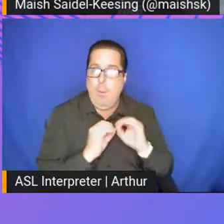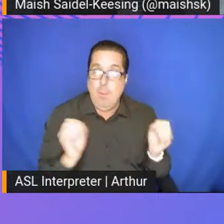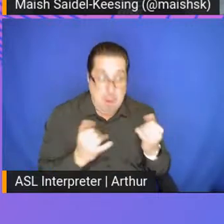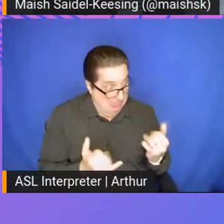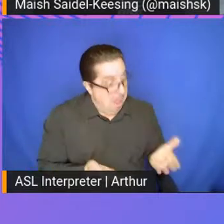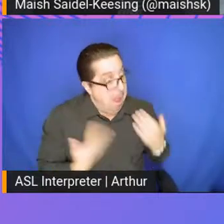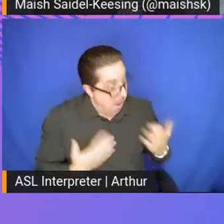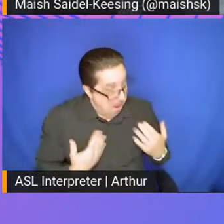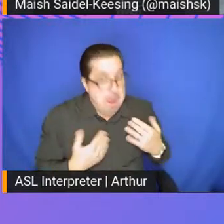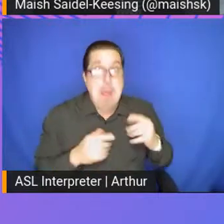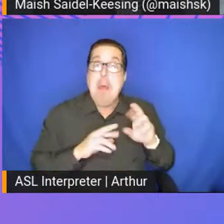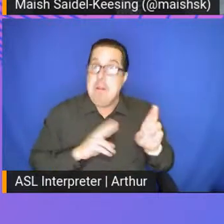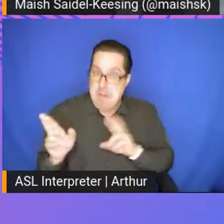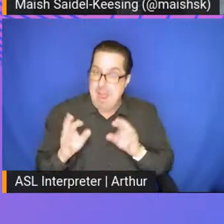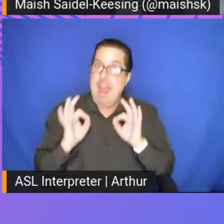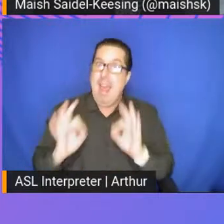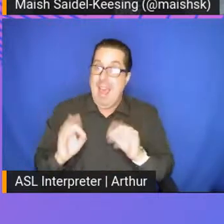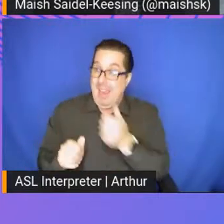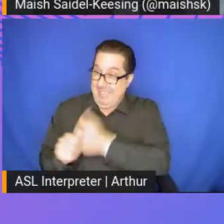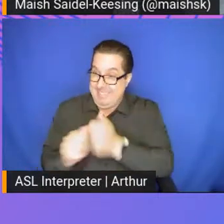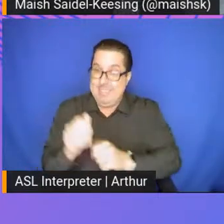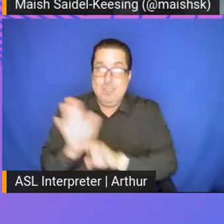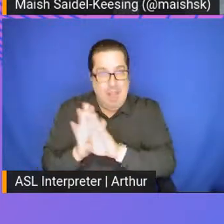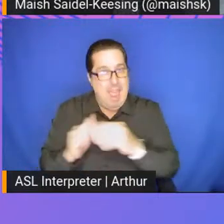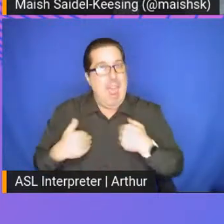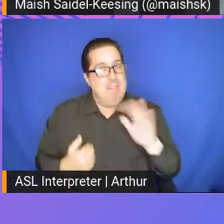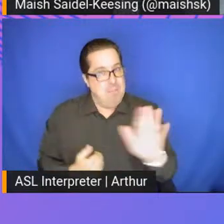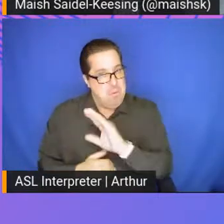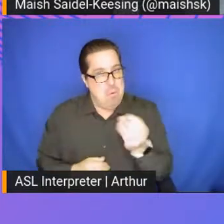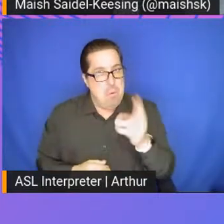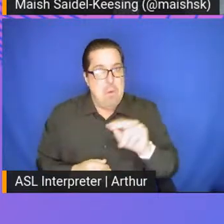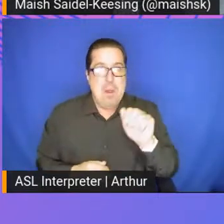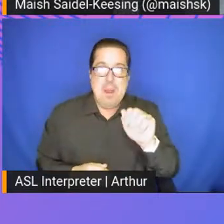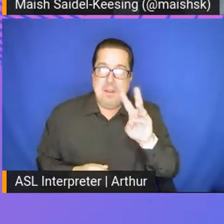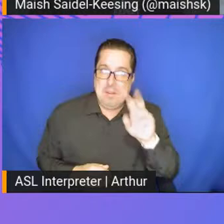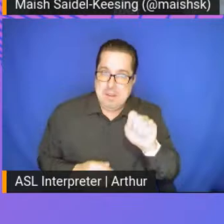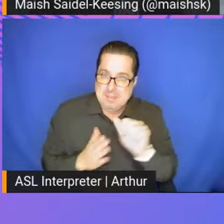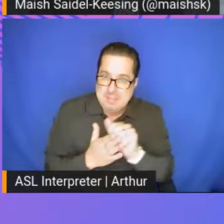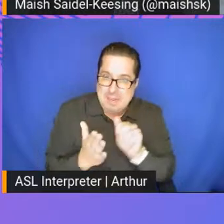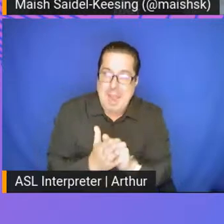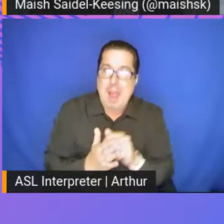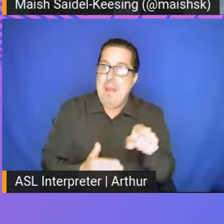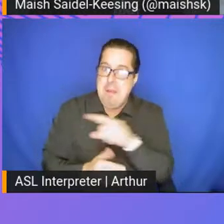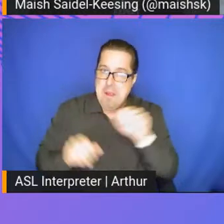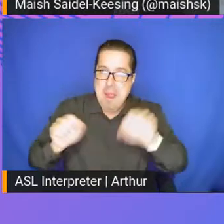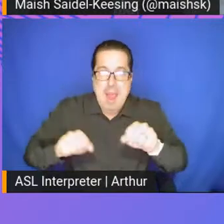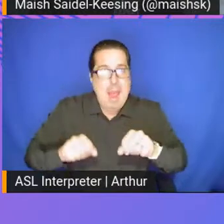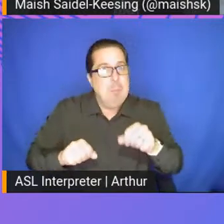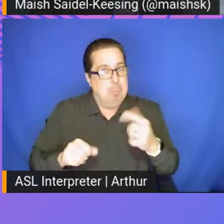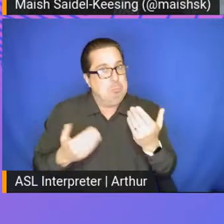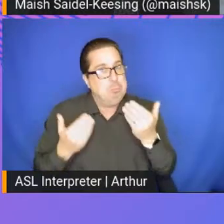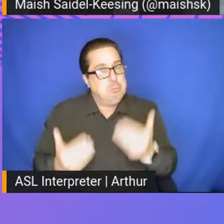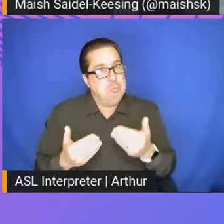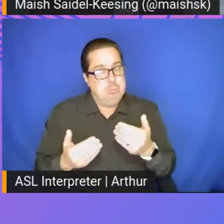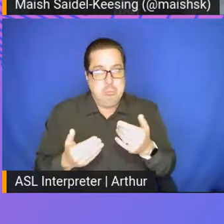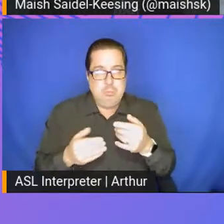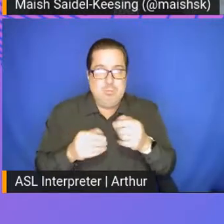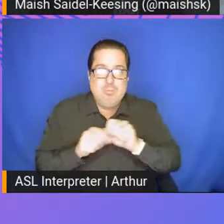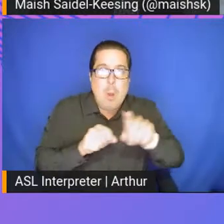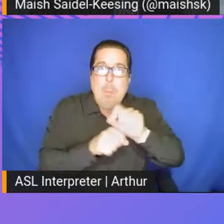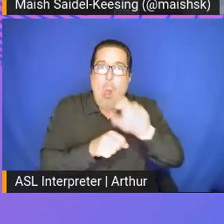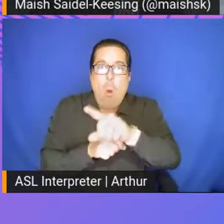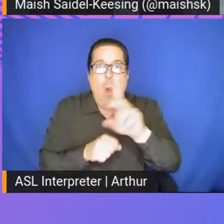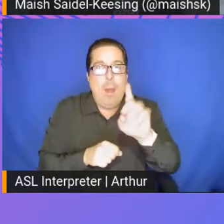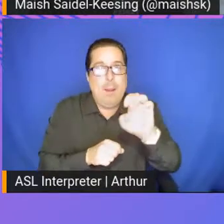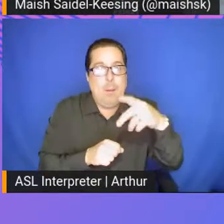every developer has their own AWS account, and they're able to deploy whatever they want. But